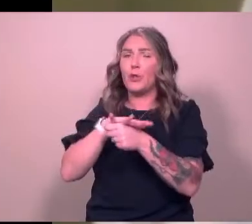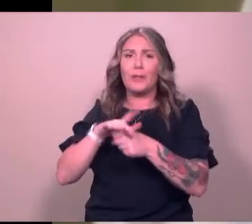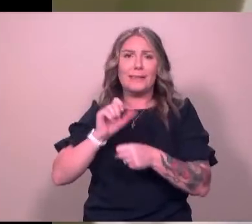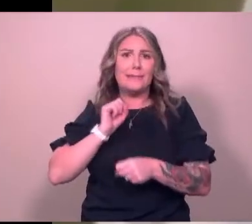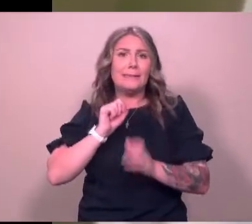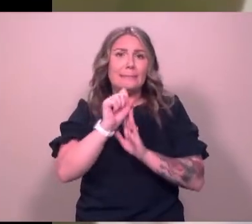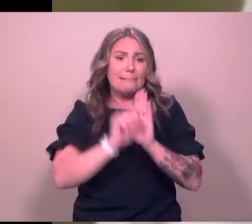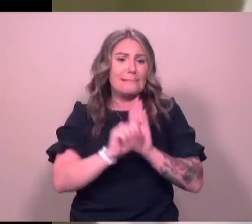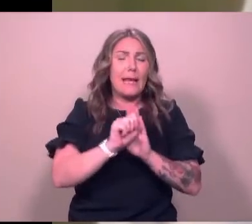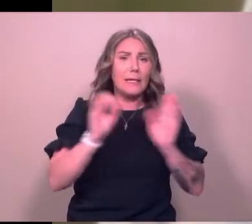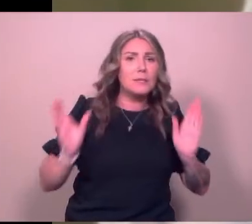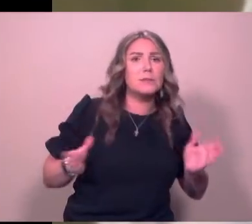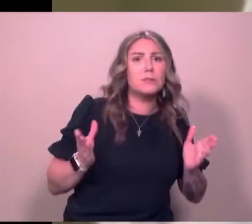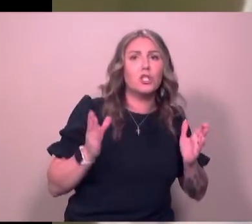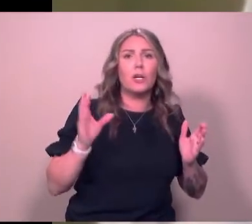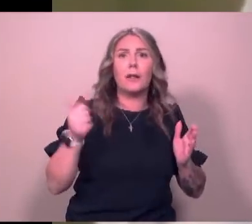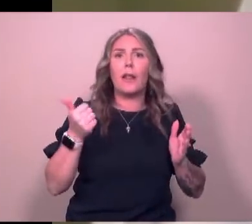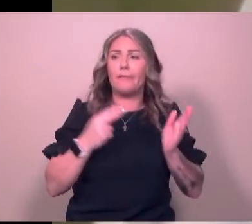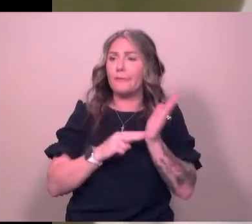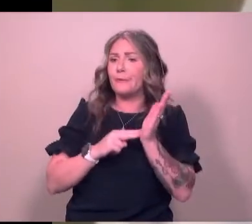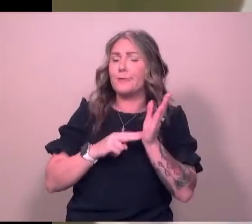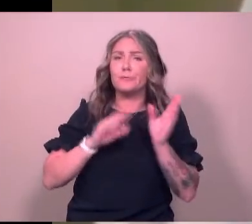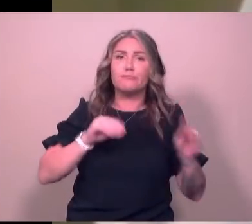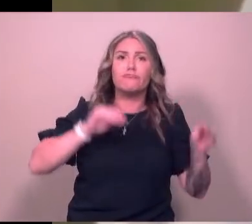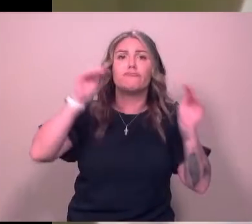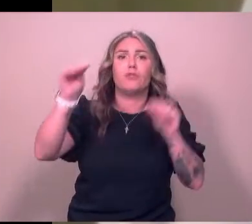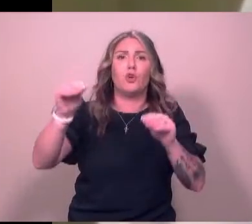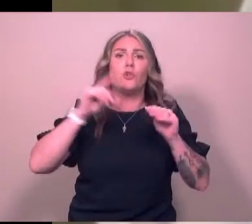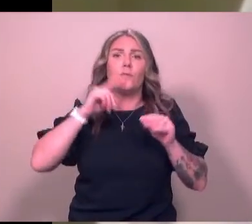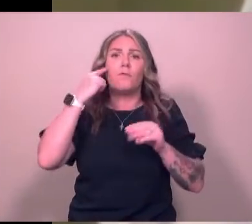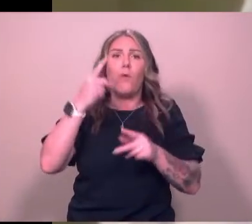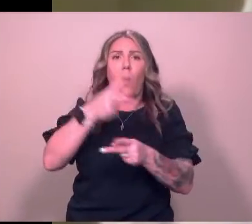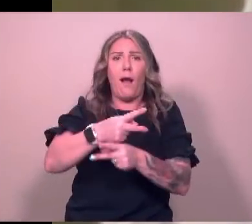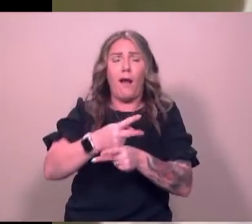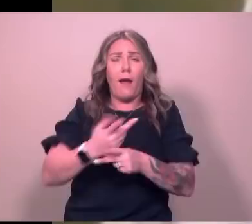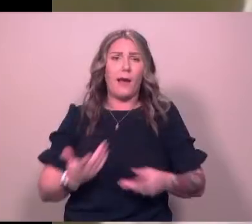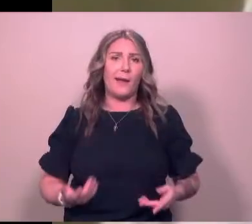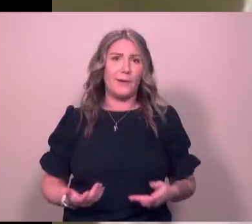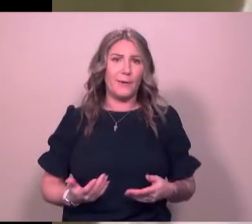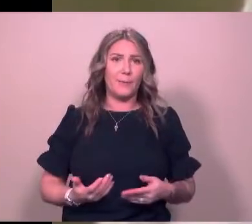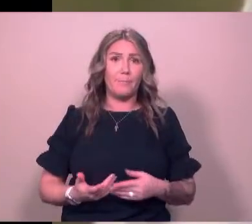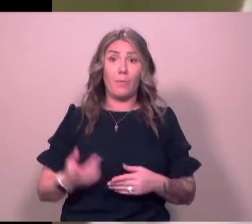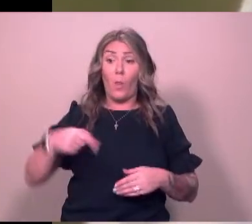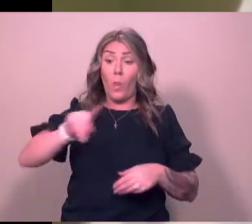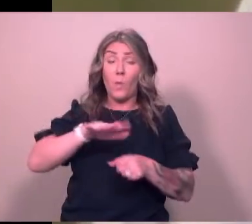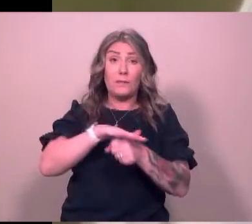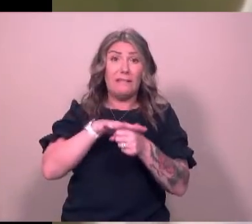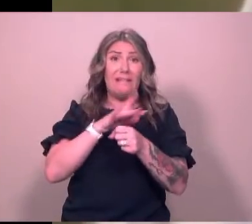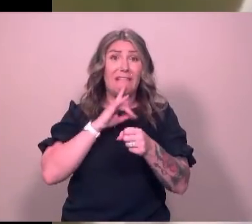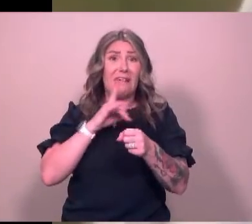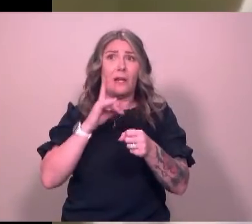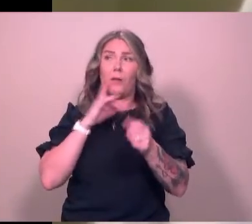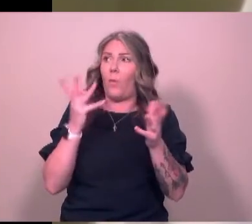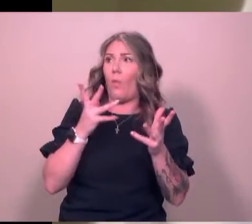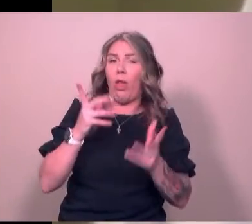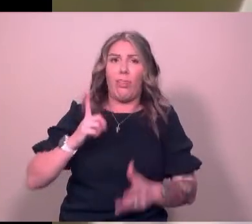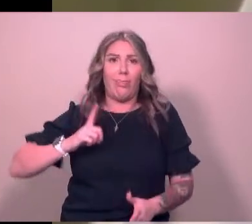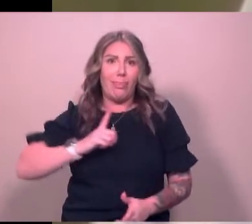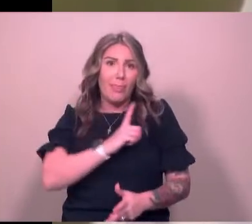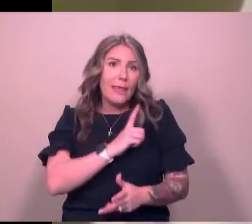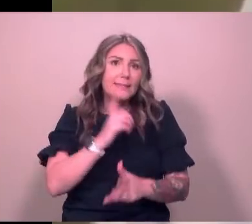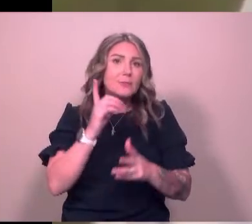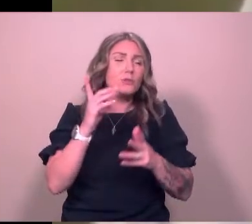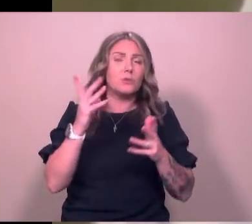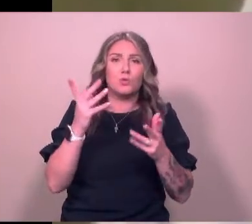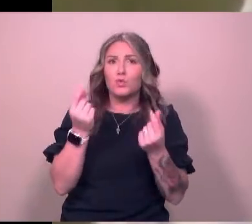encouraging other state nurses to move to do care. So these are areas, when you talk about what can our legislature do,